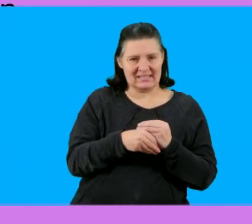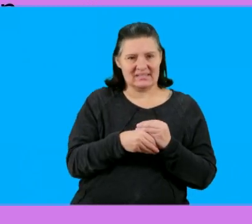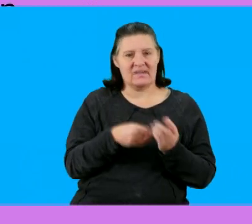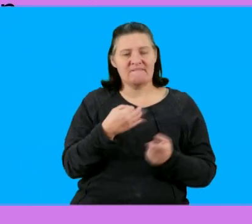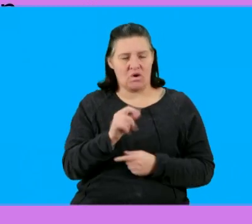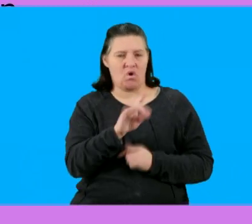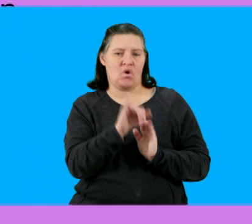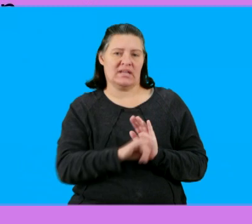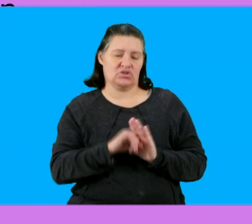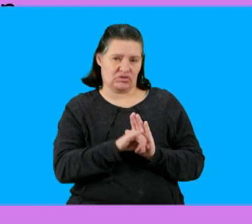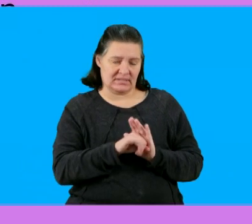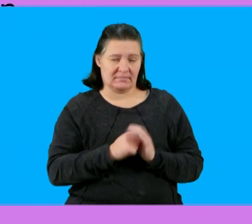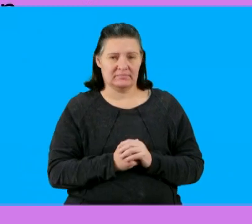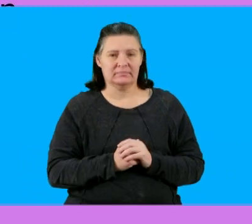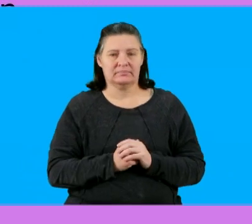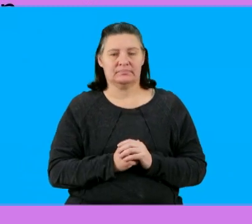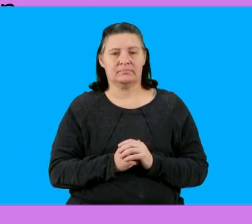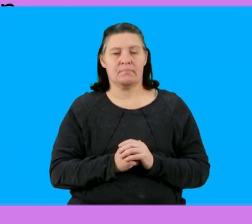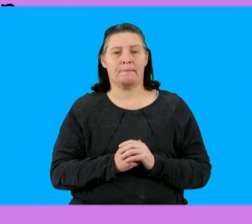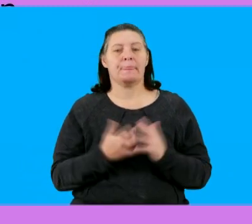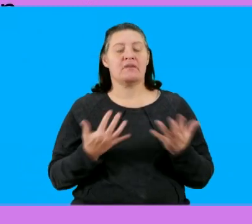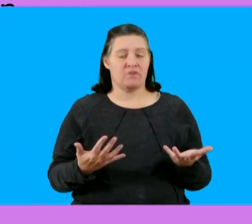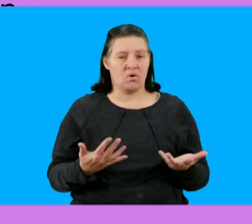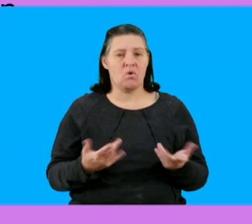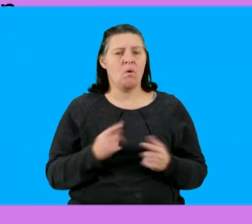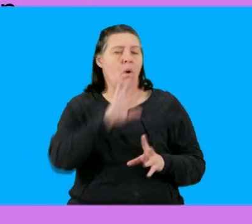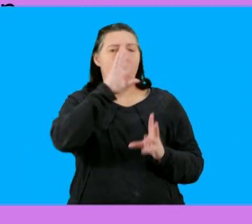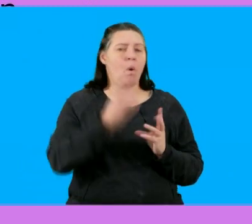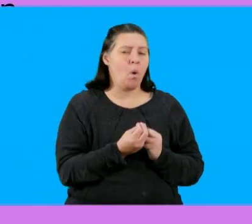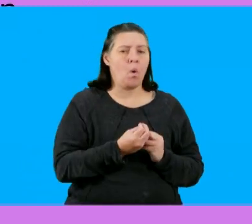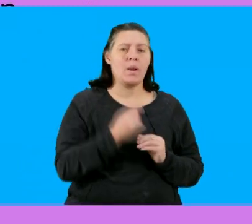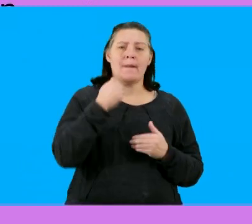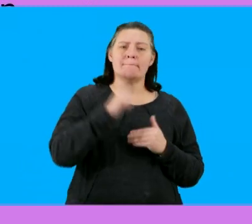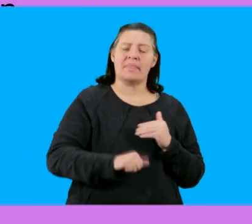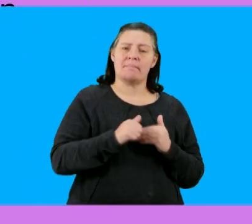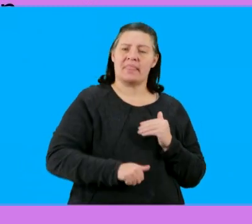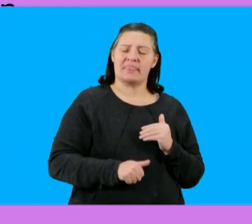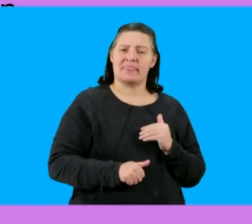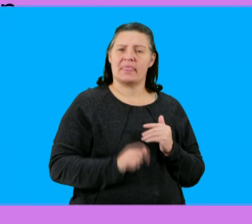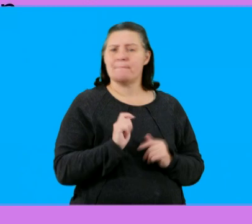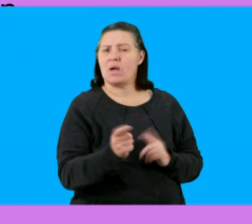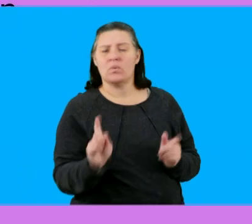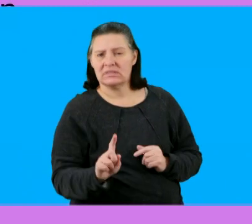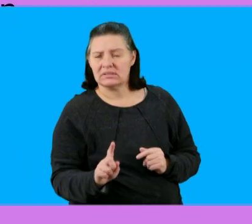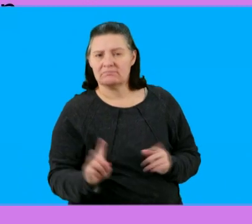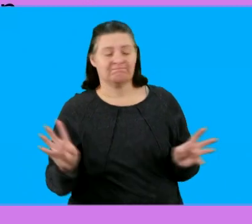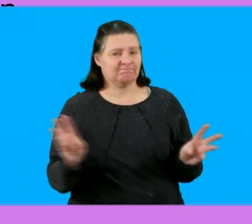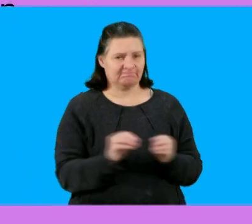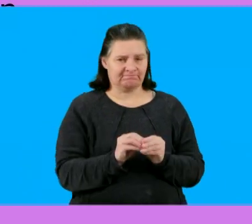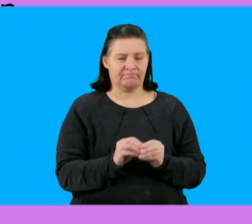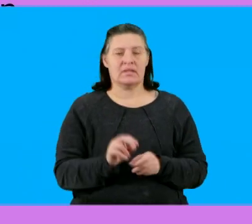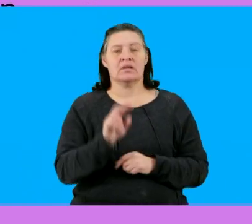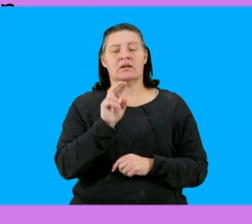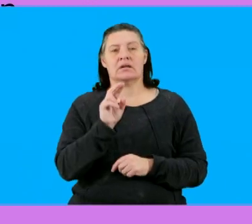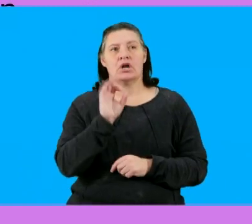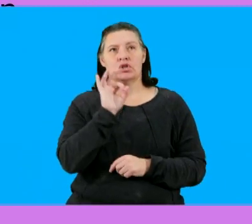as the insurance premium. Okay, so all in all, what will his monthly installment be? So I'm going to add the two amounts together.